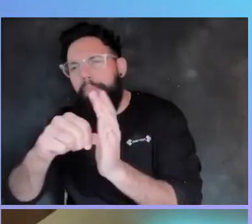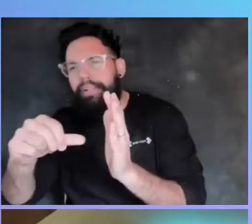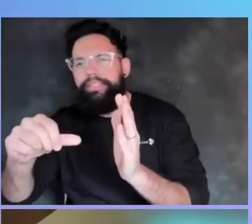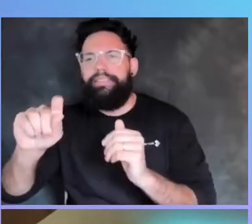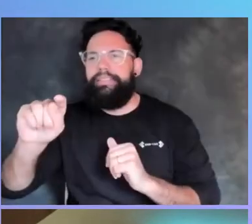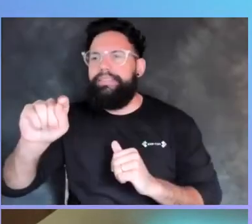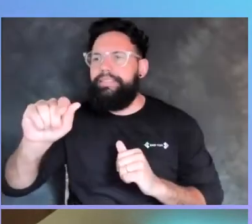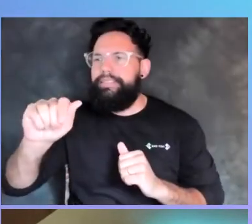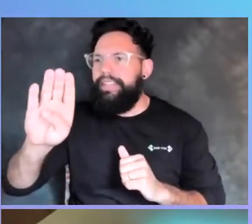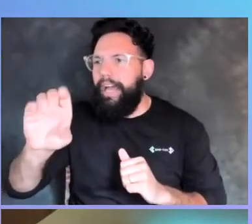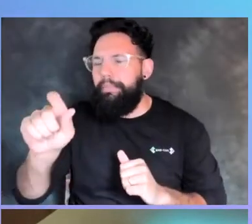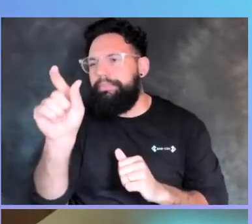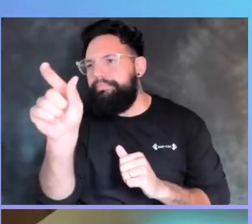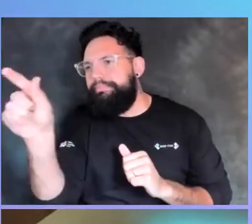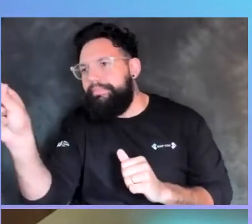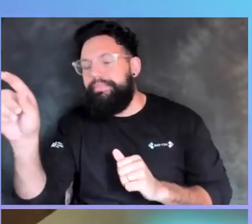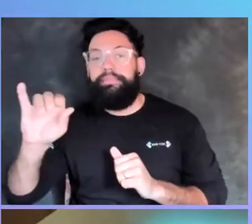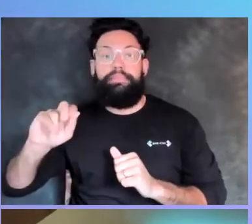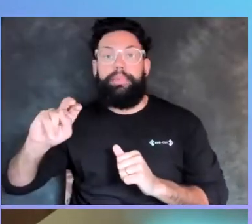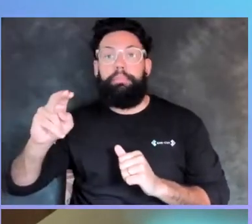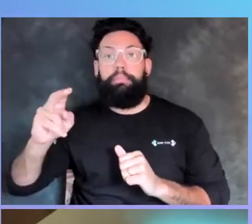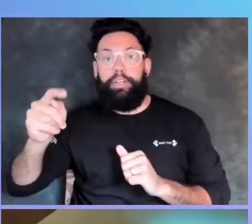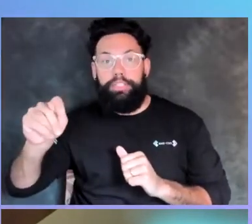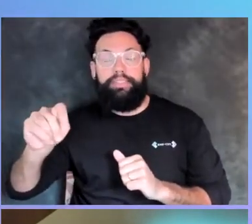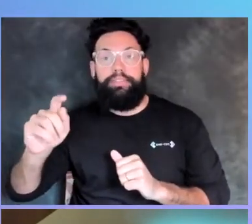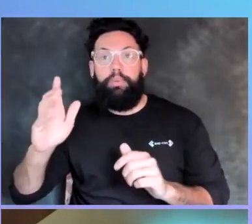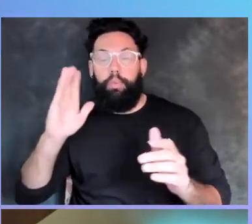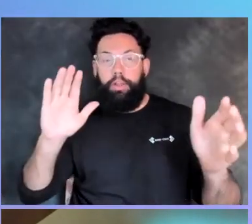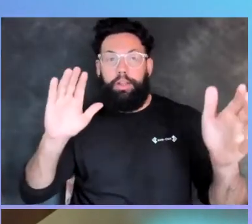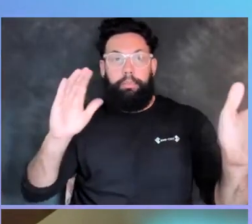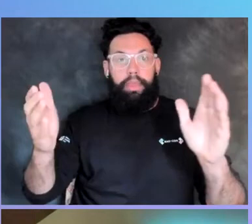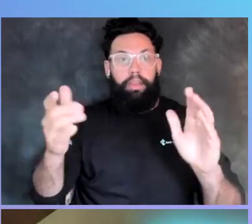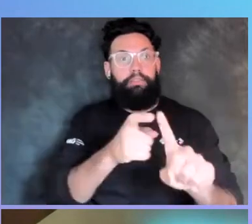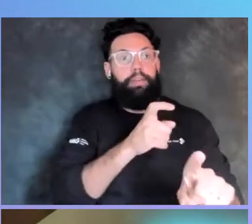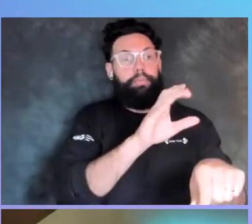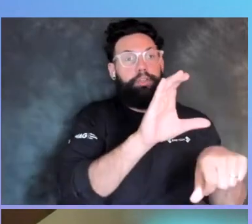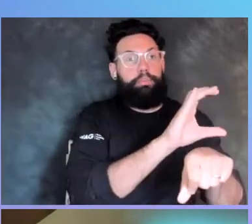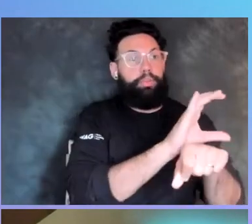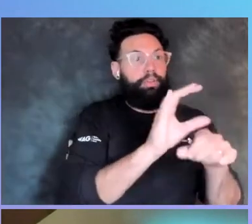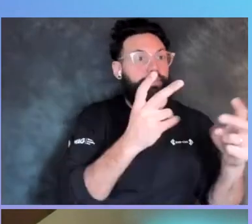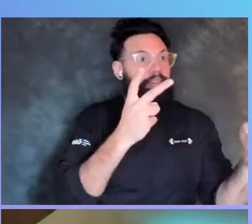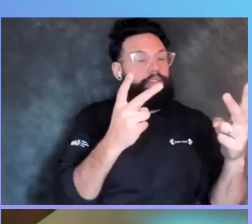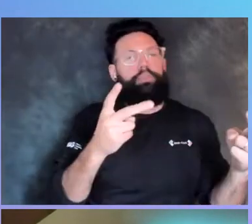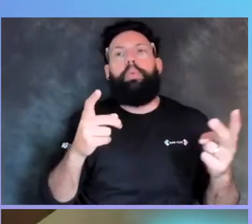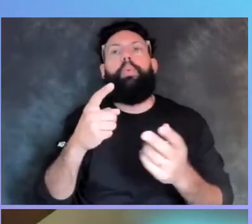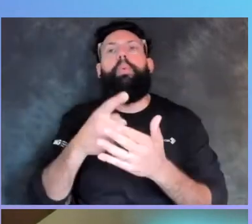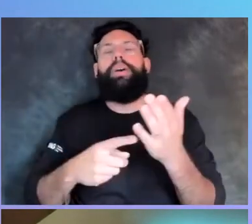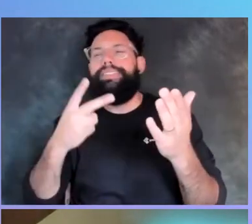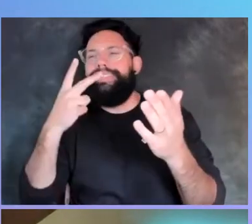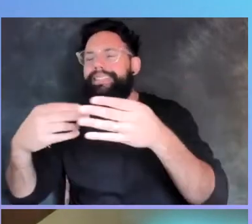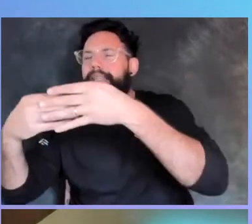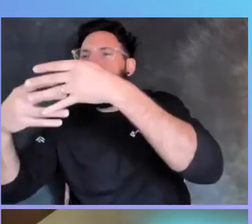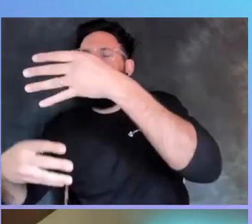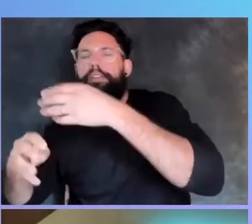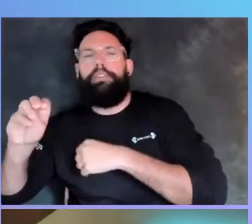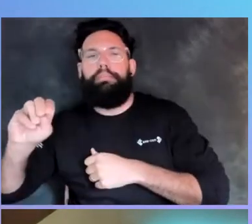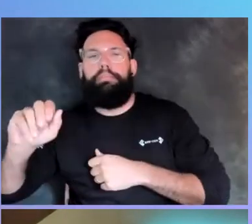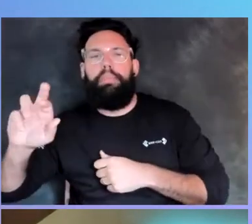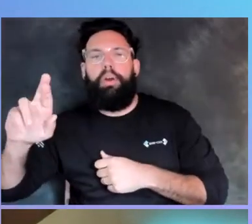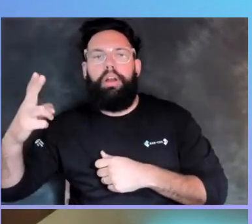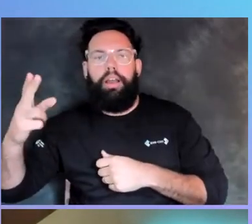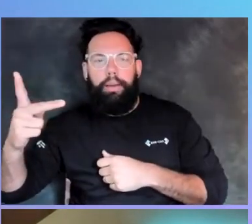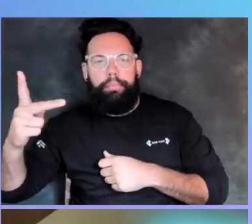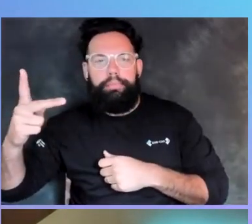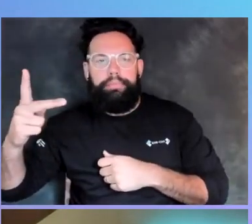and compares the detections from our computer vision model to what is present in the markup. And the second place in the tables intelligent